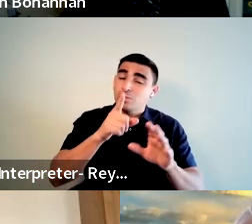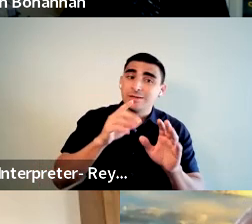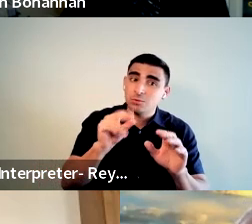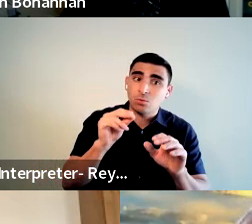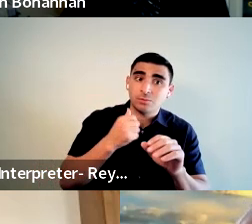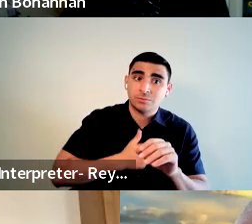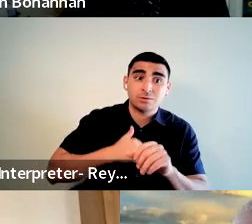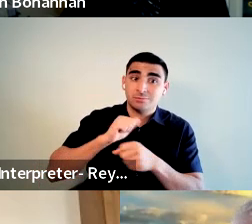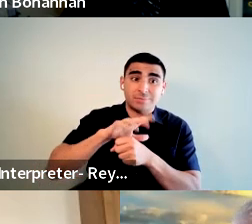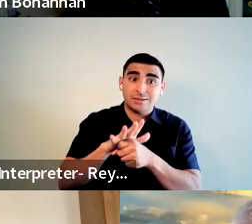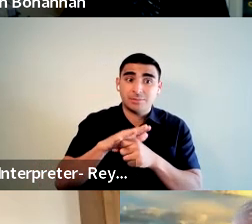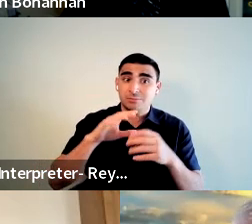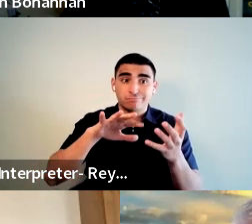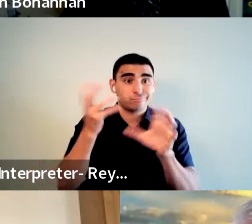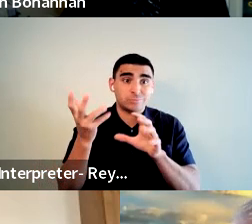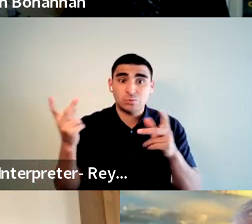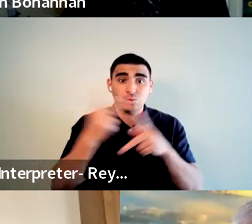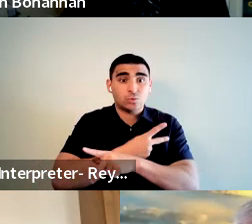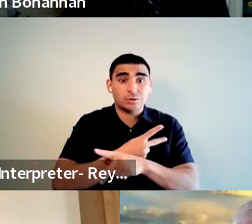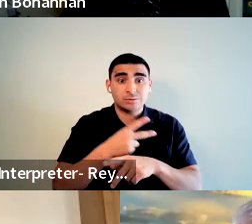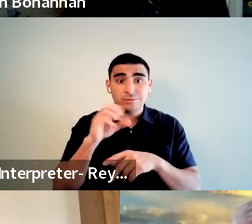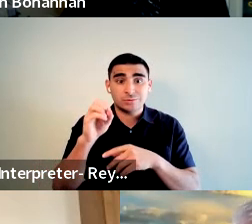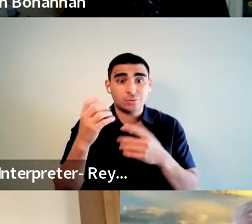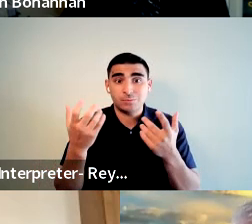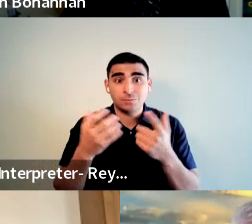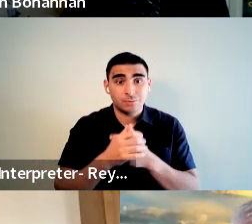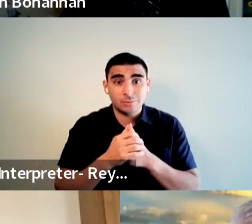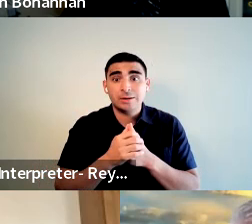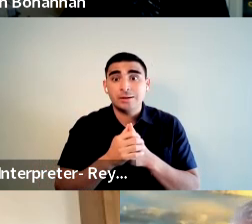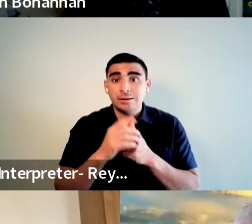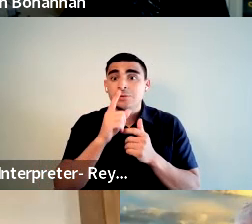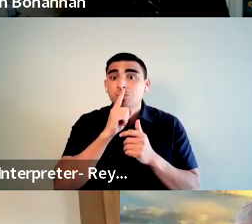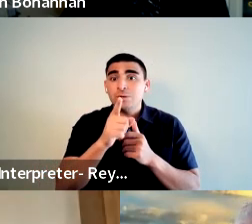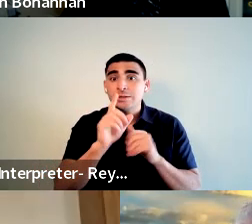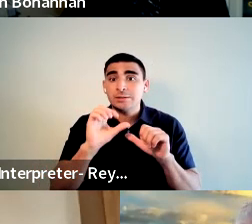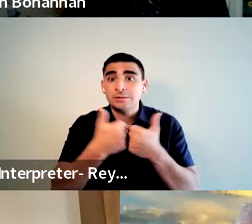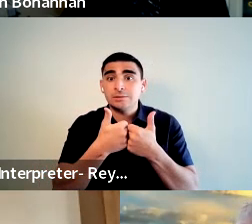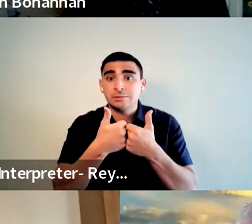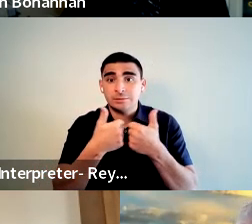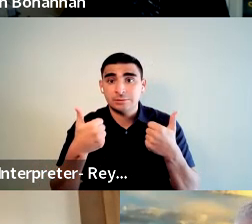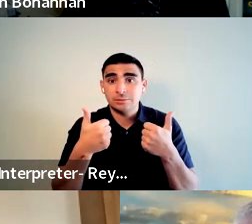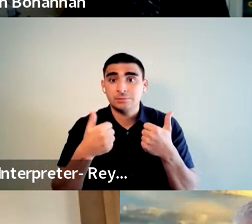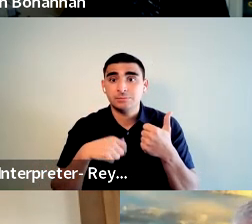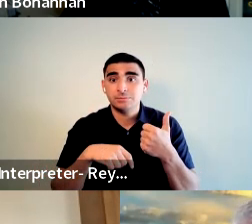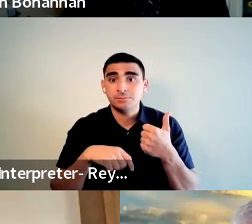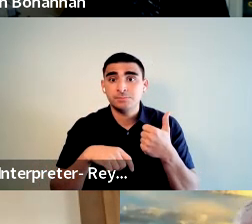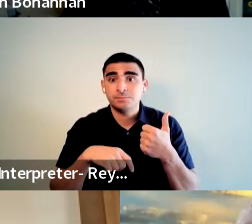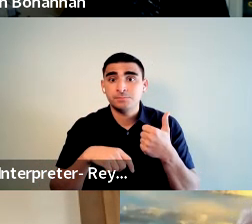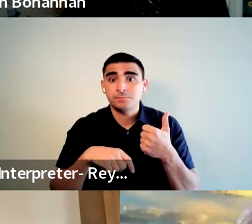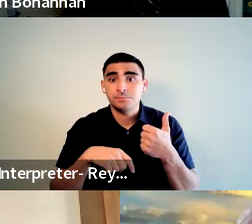worse, as we know. So it's a long-term challenge, and I appreciate you doing it.